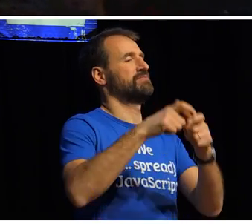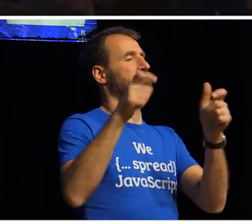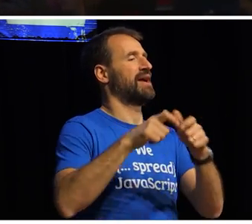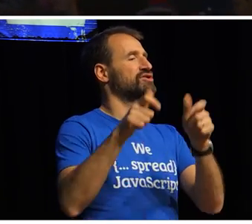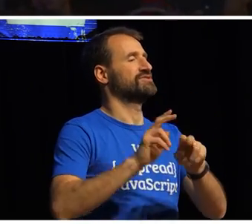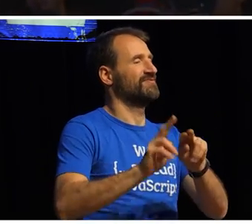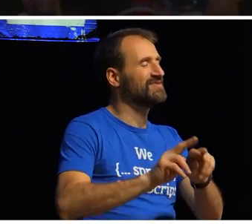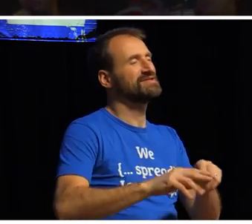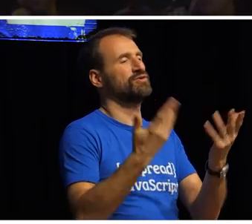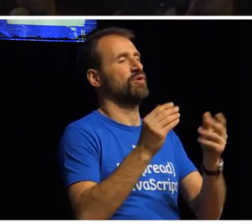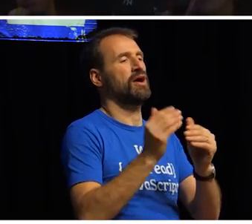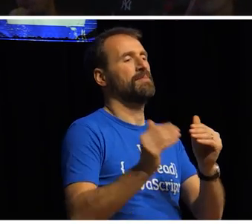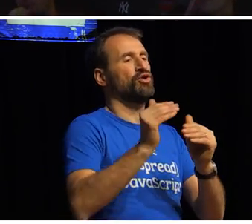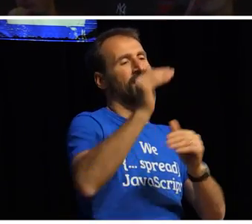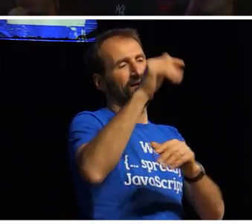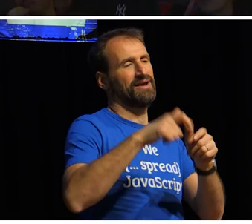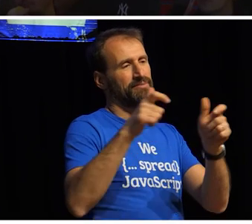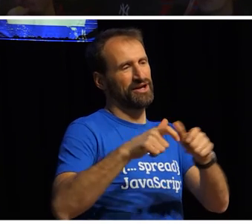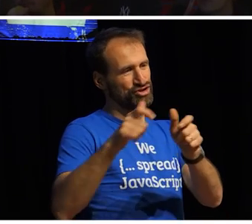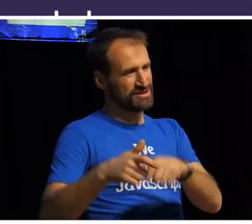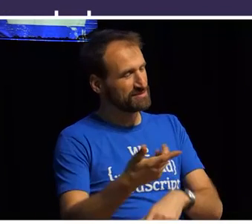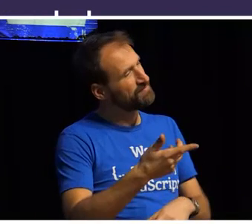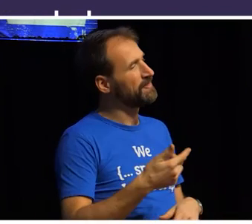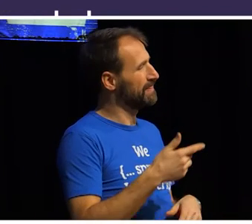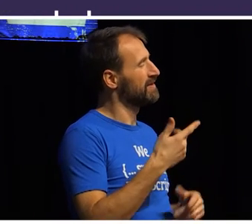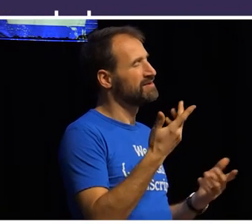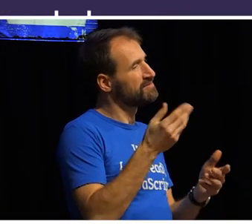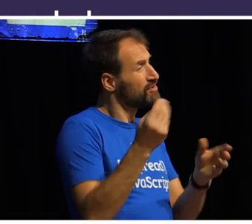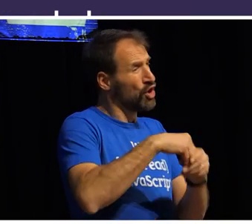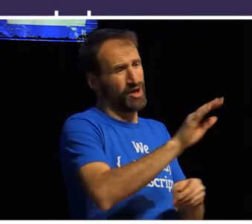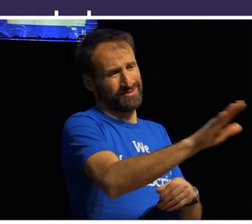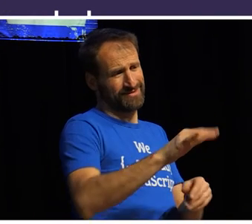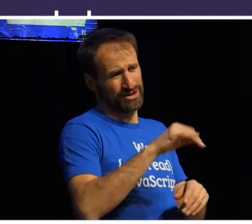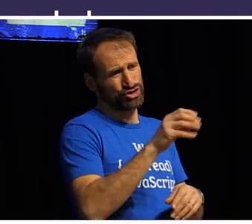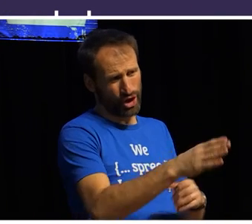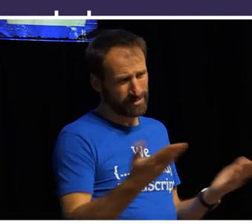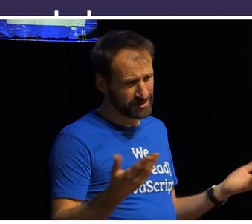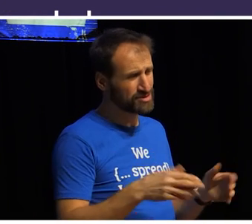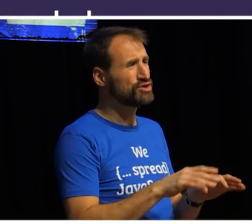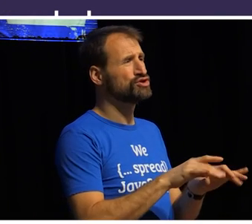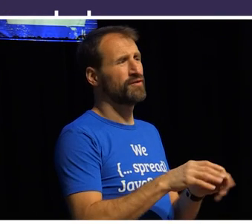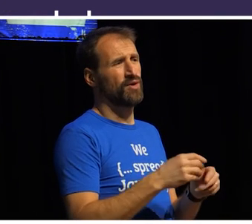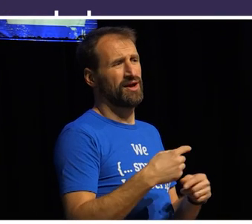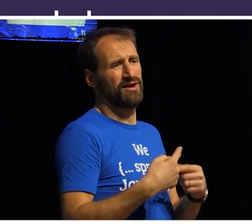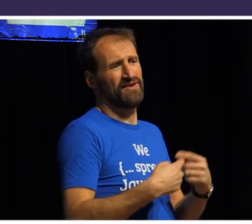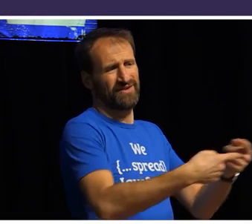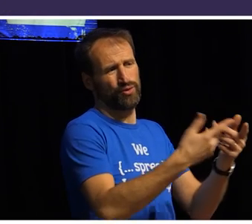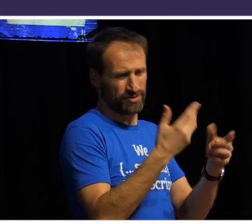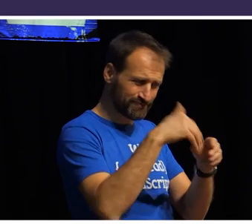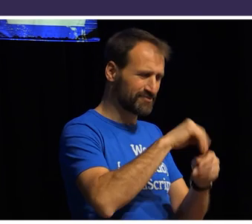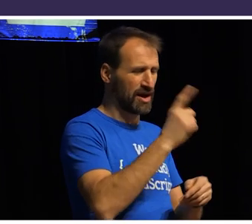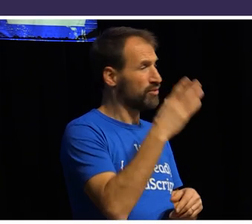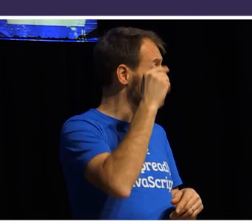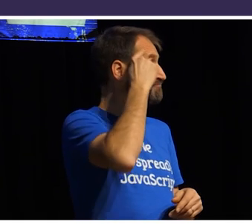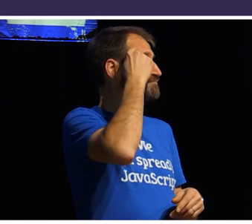through whatever means necessary don't discount this this is a part of your job this is a part of software part of software quality these security